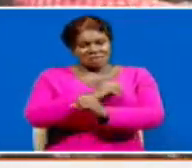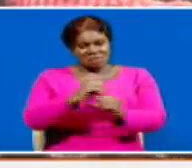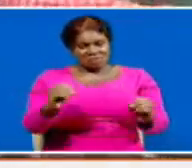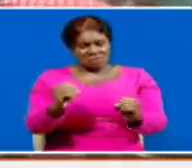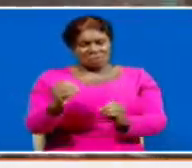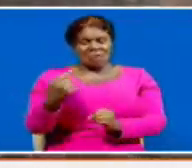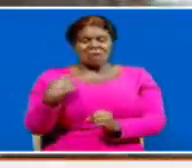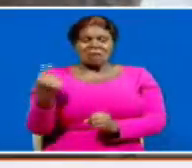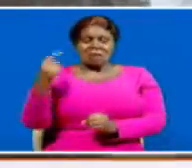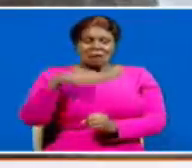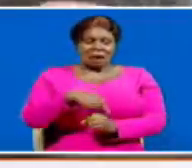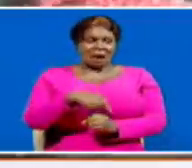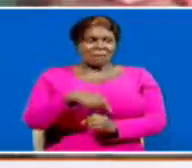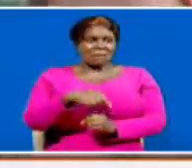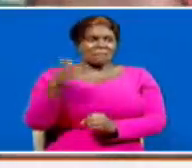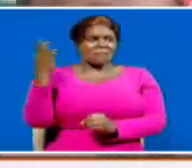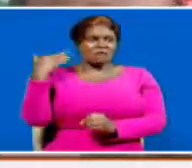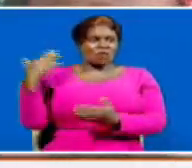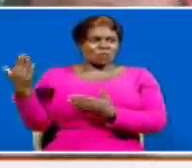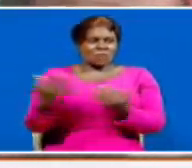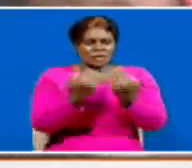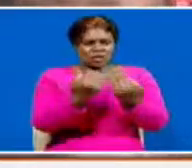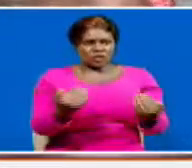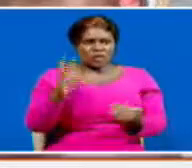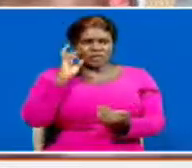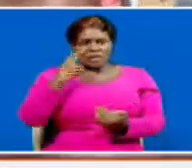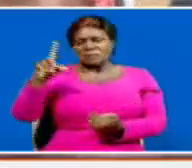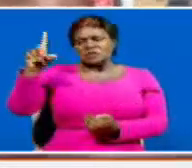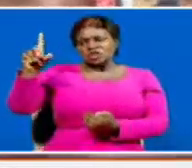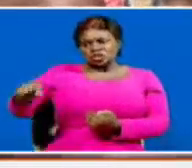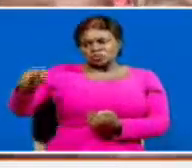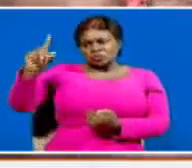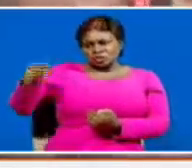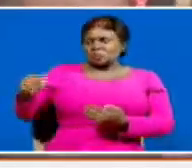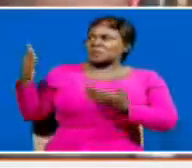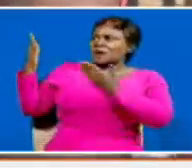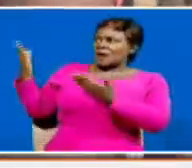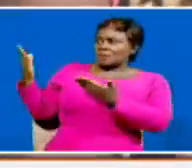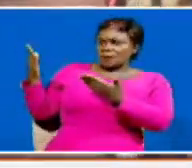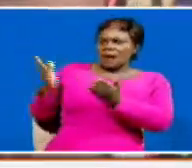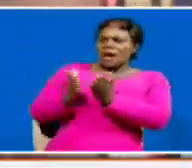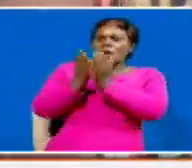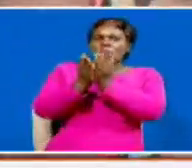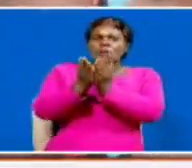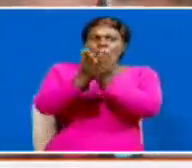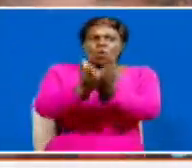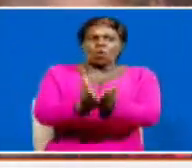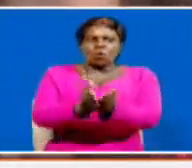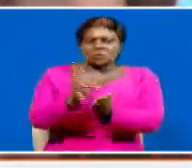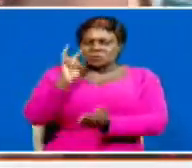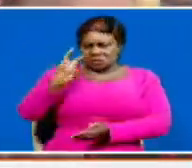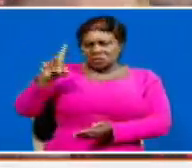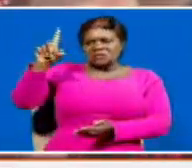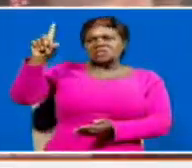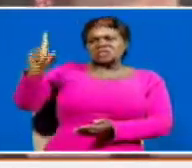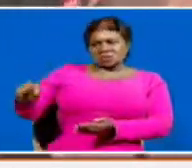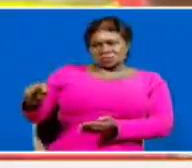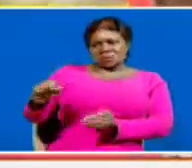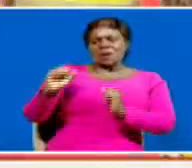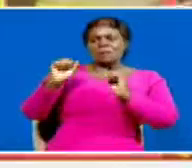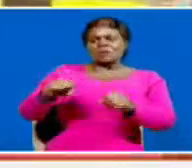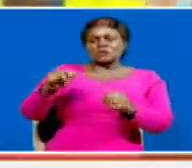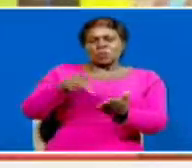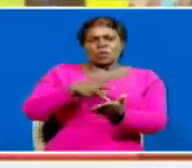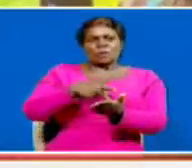tuliona tukuje huku, juu tulikuwa tunaleta watoto, tunaona ni bei cheap, tukipanda boat. Tunaona ni bei cheap, tunaweza